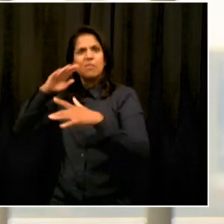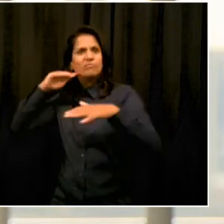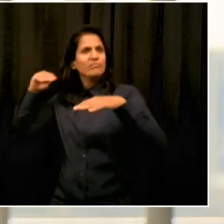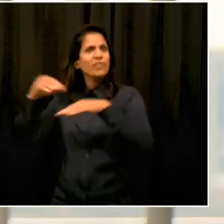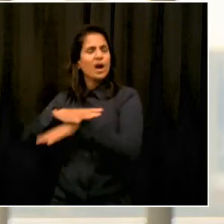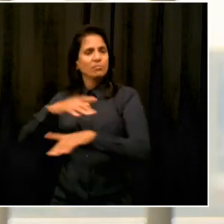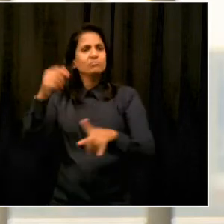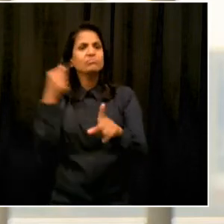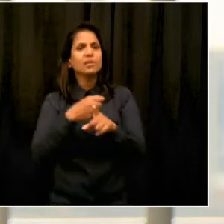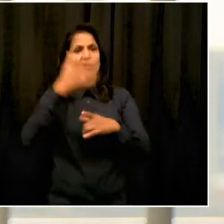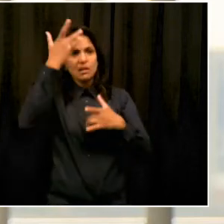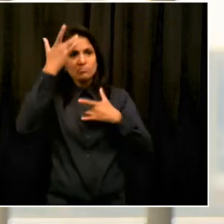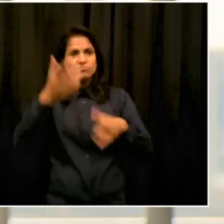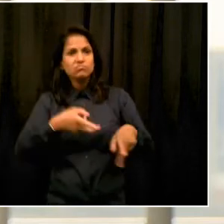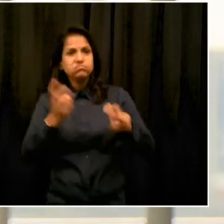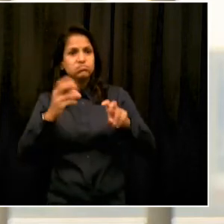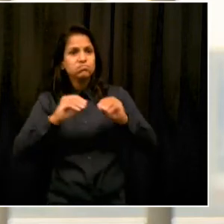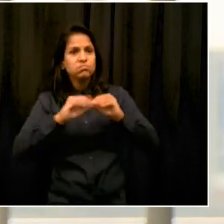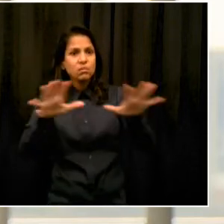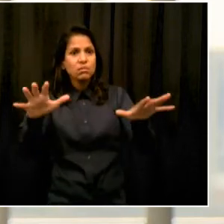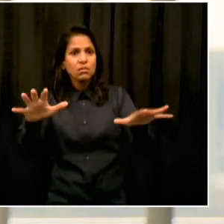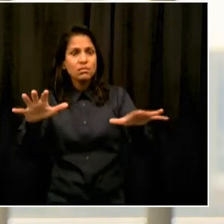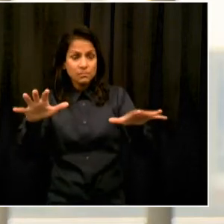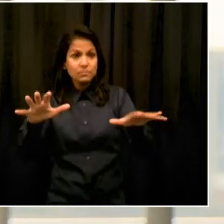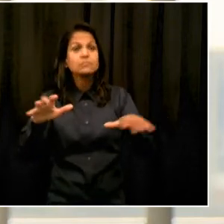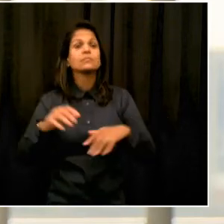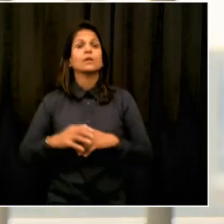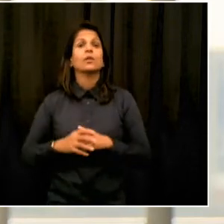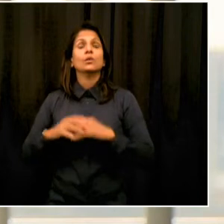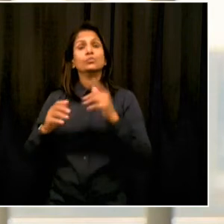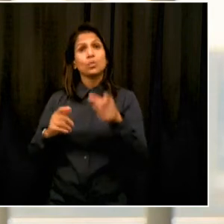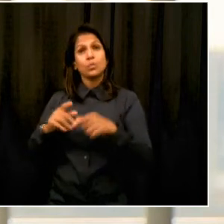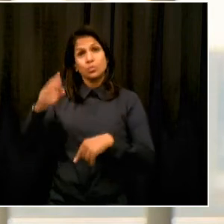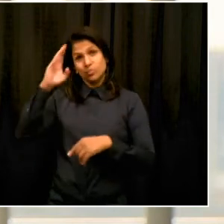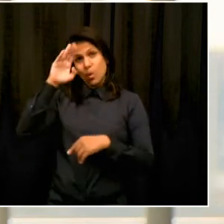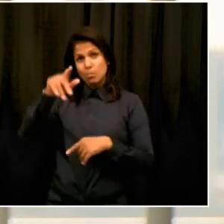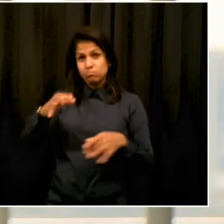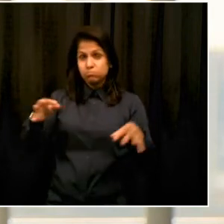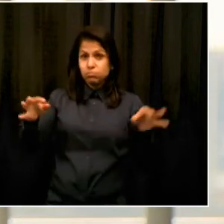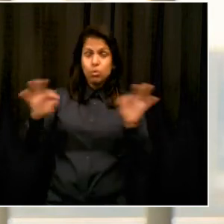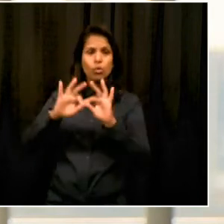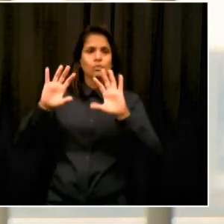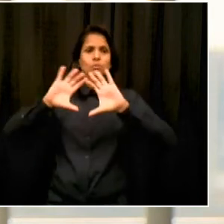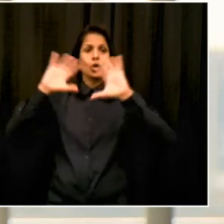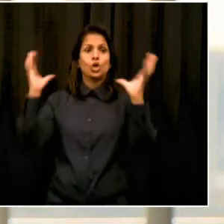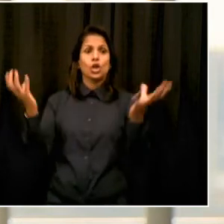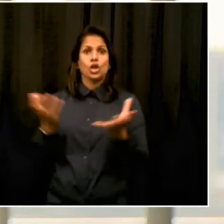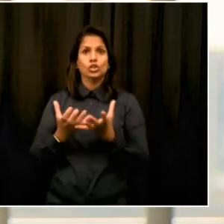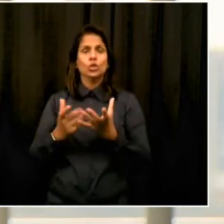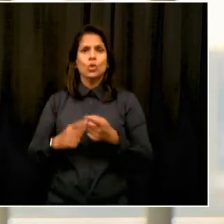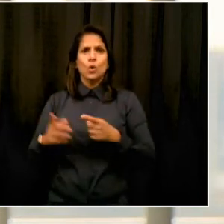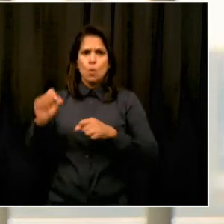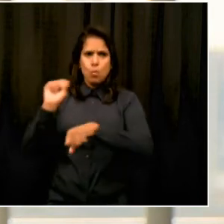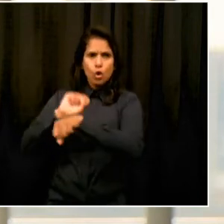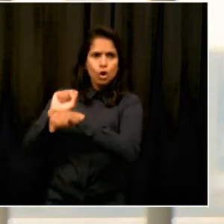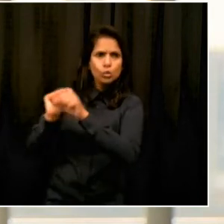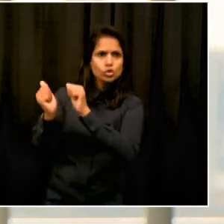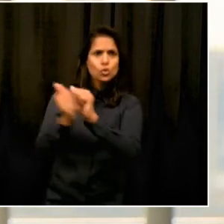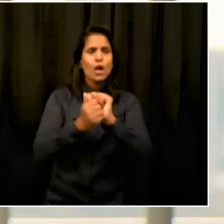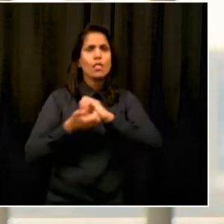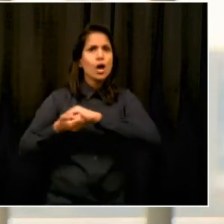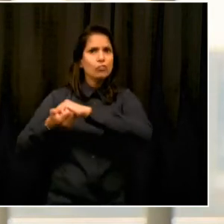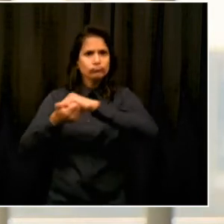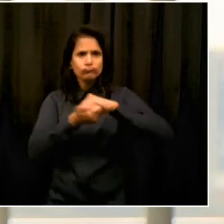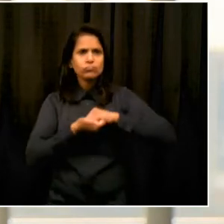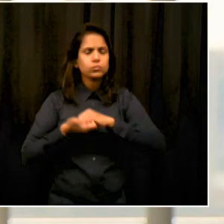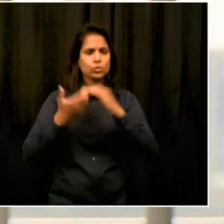both here in the United States and around the world to train public health and healthcare personnel, and to innovate